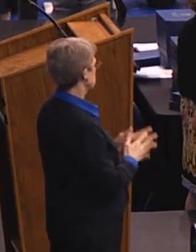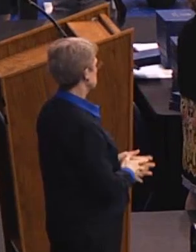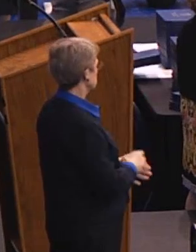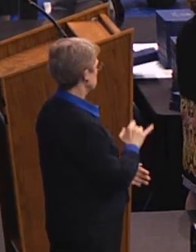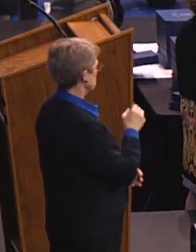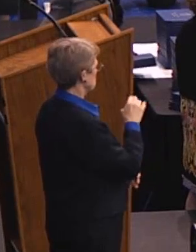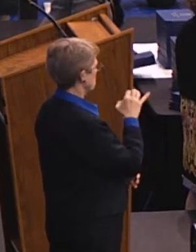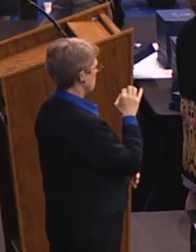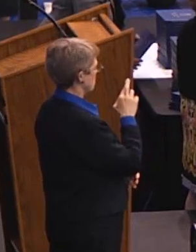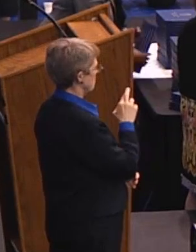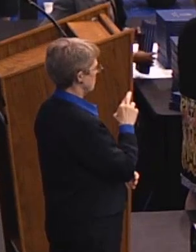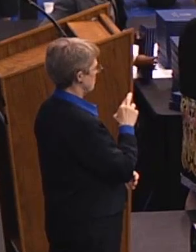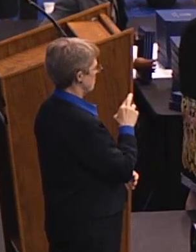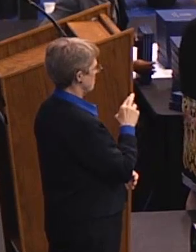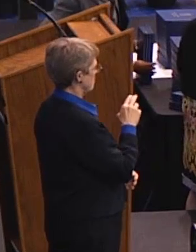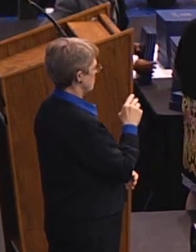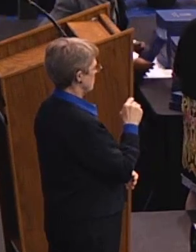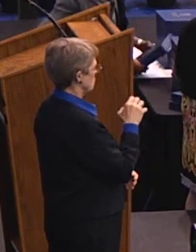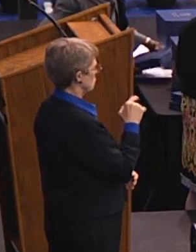Jennifer Lynn Tuggle, Nursing.